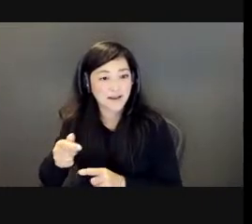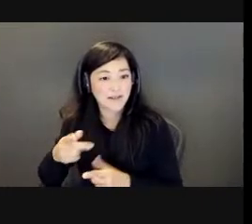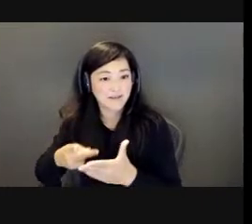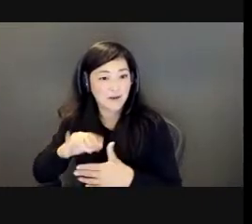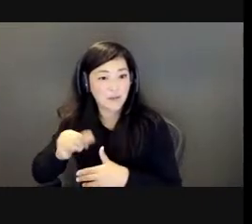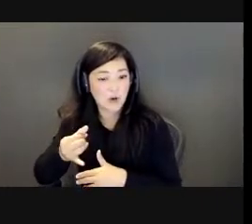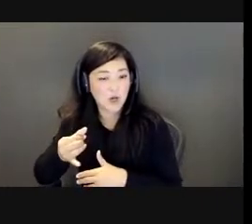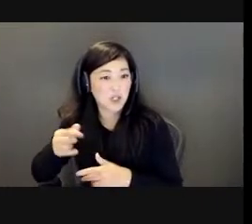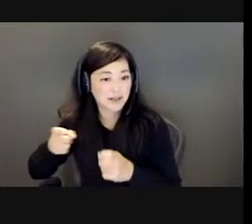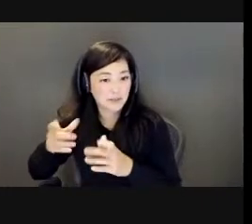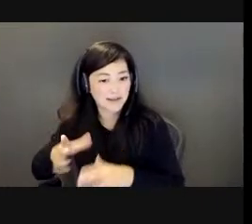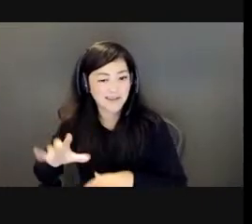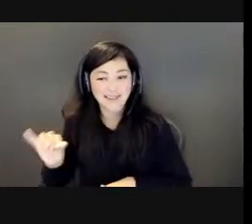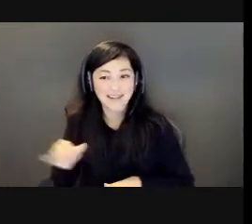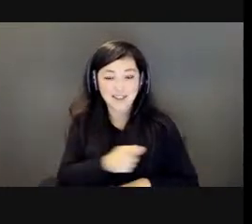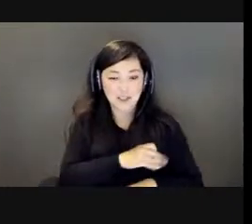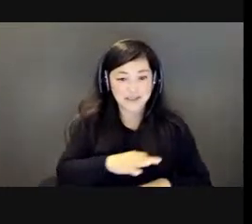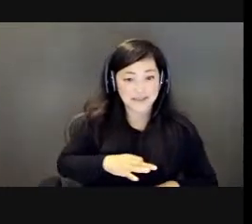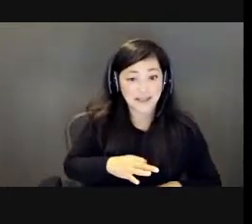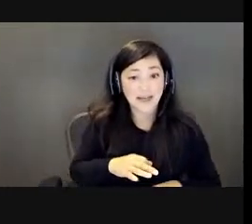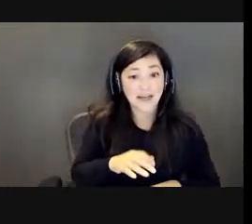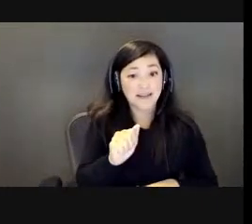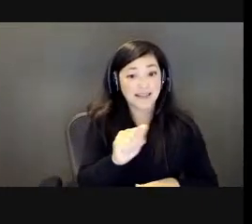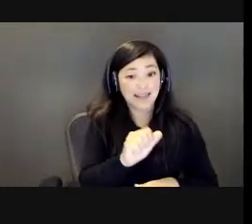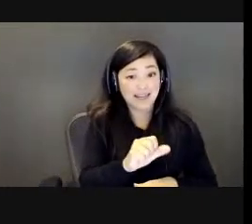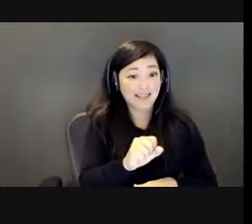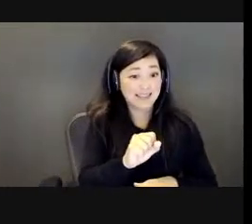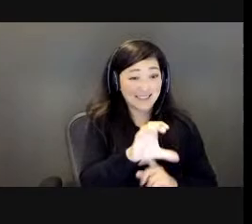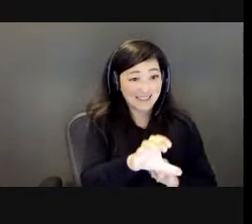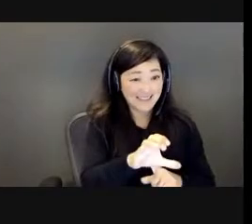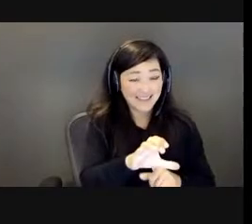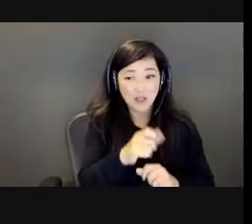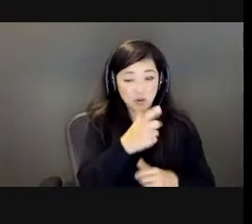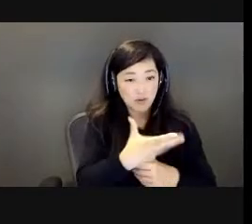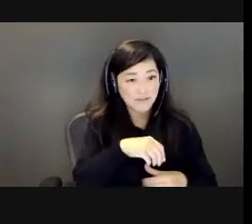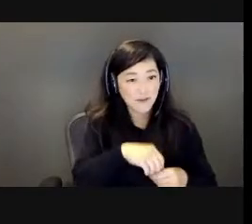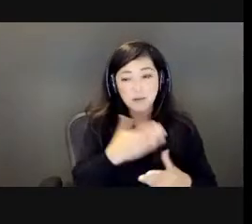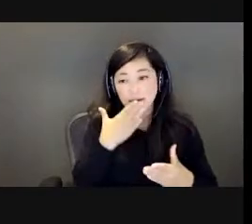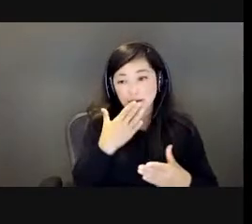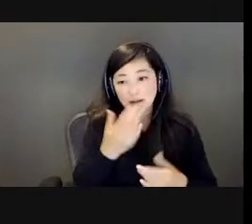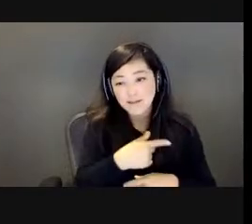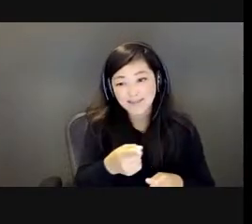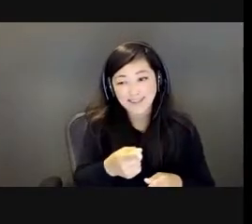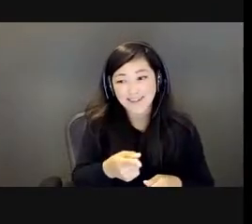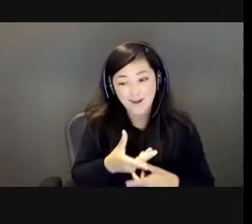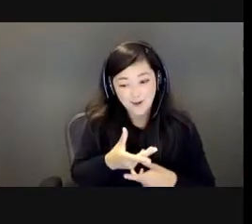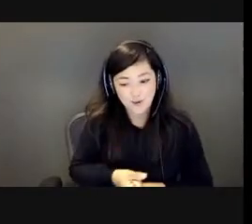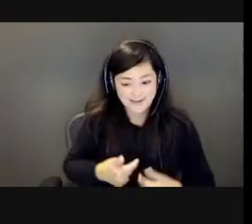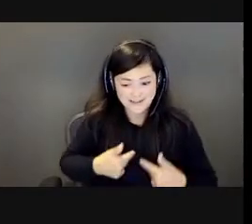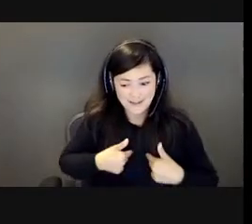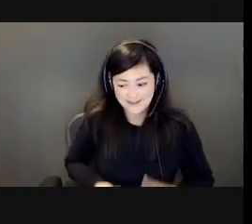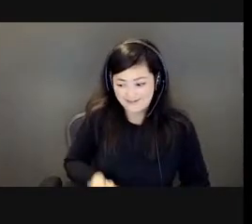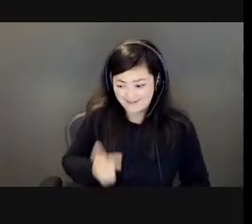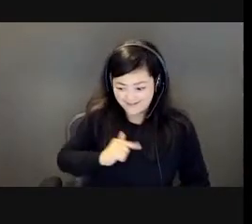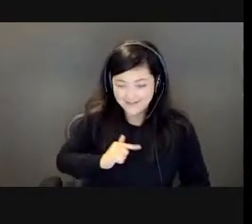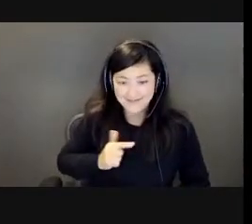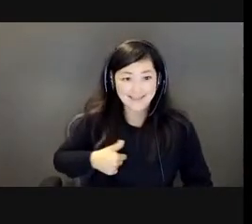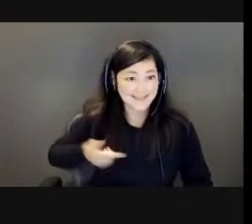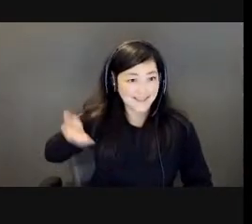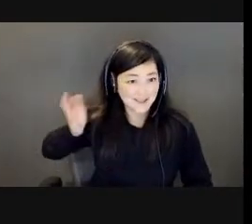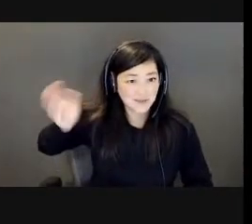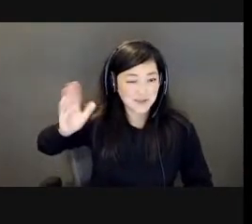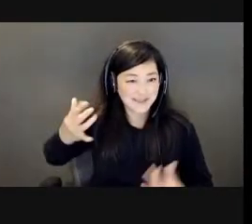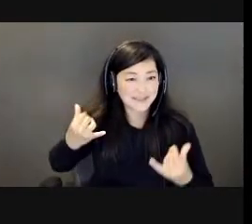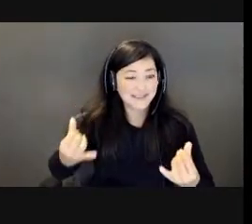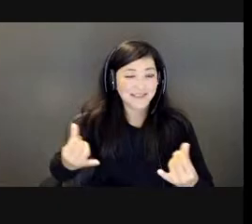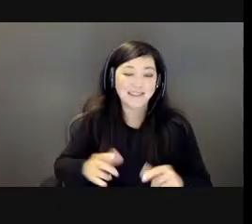from Accessibility Standards Canada that are part of this today. And thank you for them, to their trust, for letting me come and talk about it. But